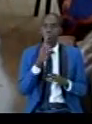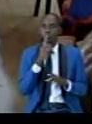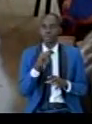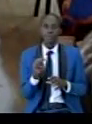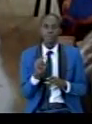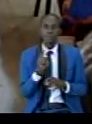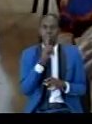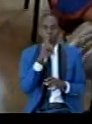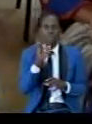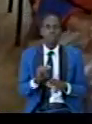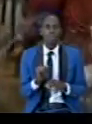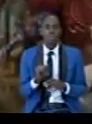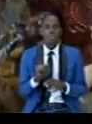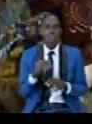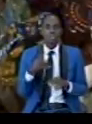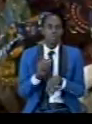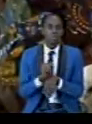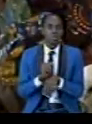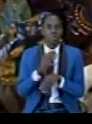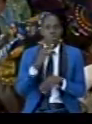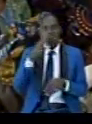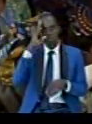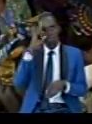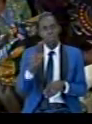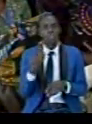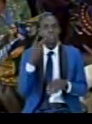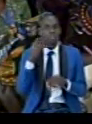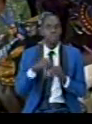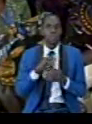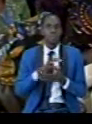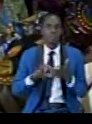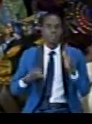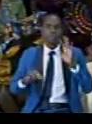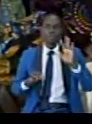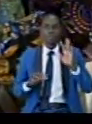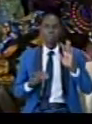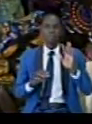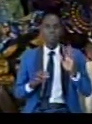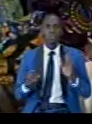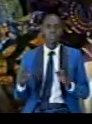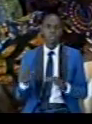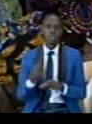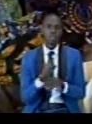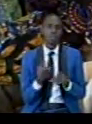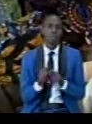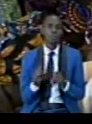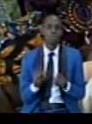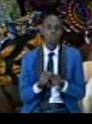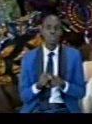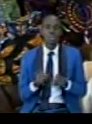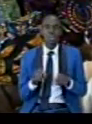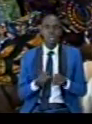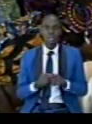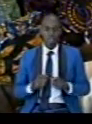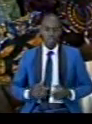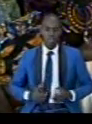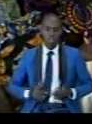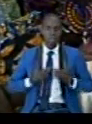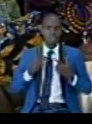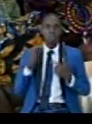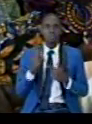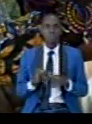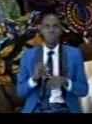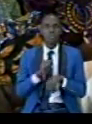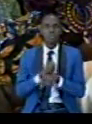and precious. Verse 5 now talks about the sacrifice. Ye also, as lively stones, are